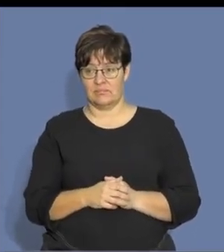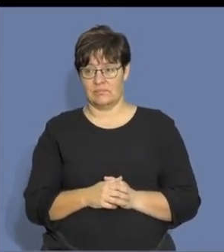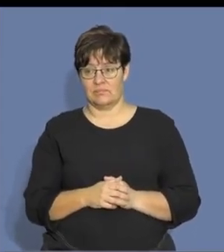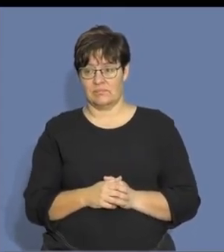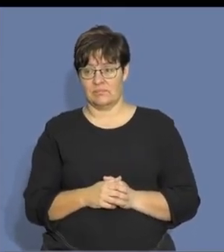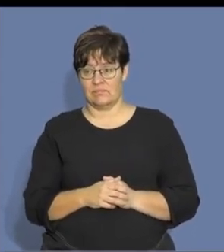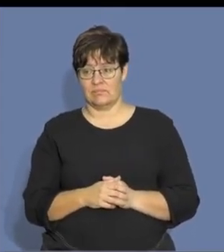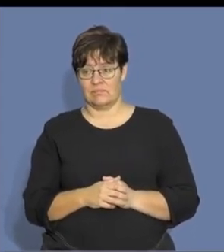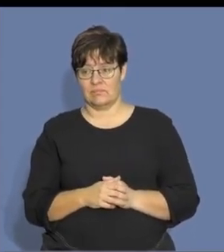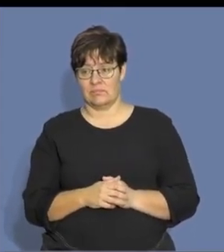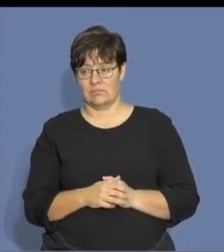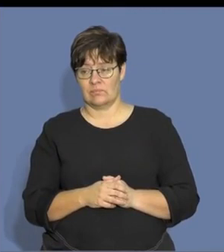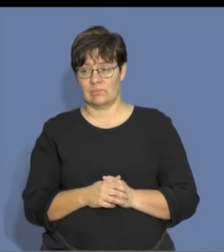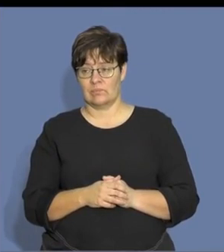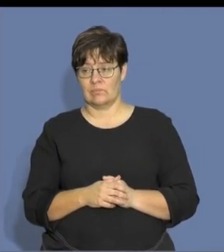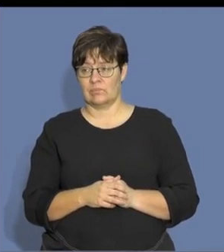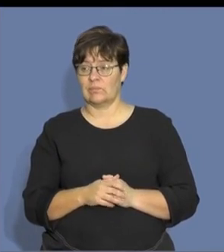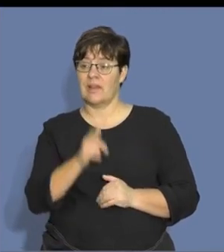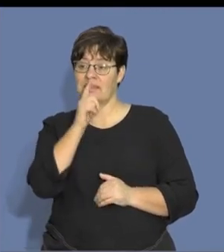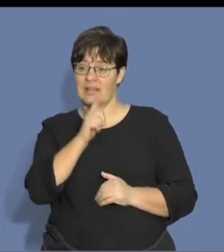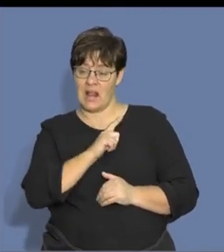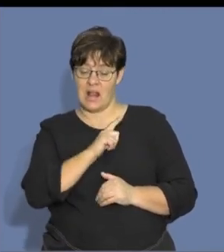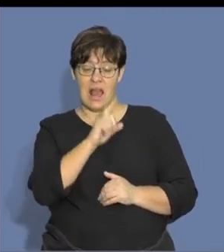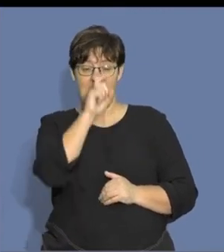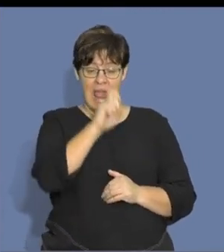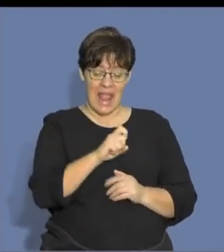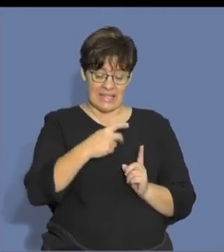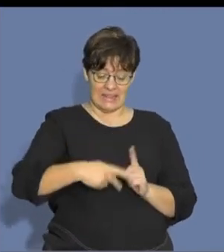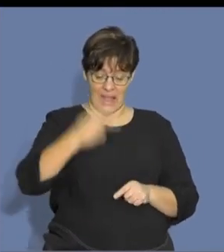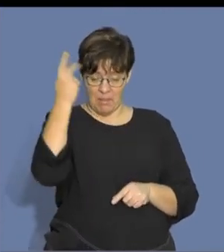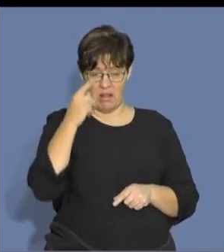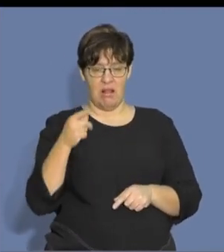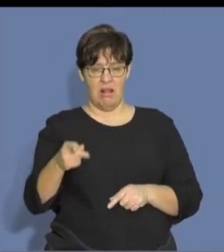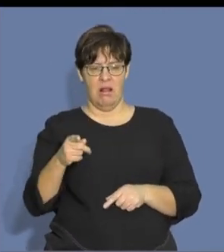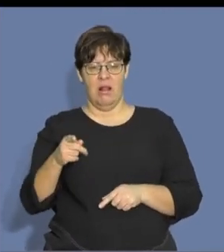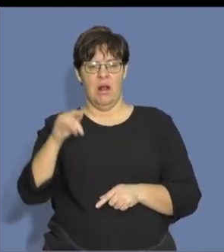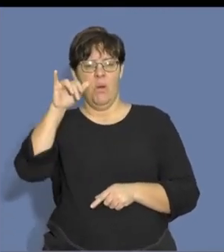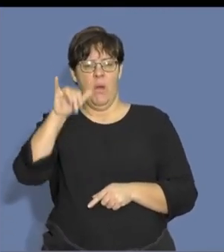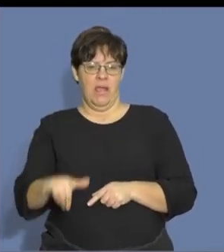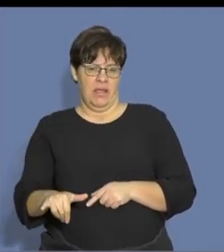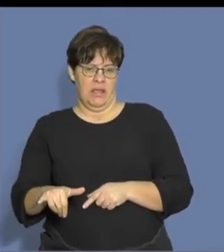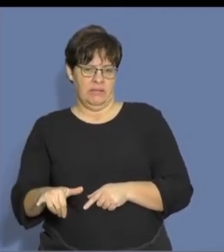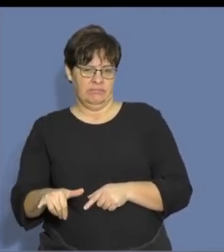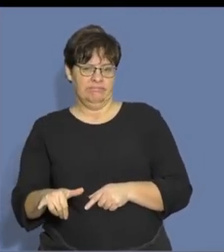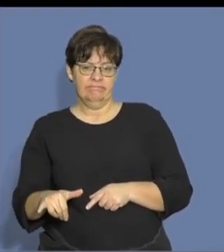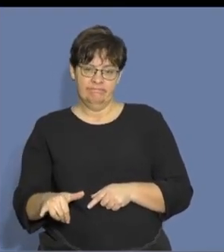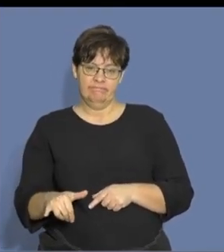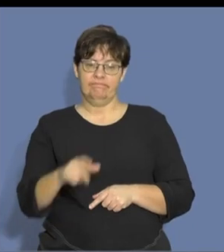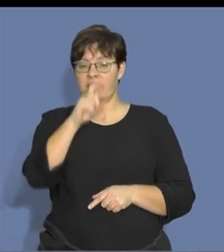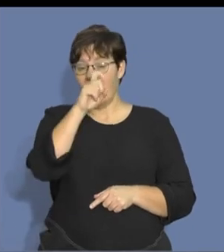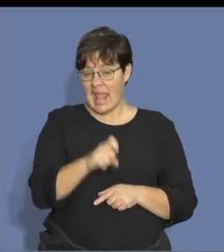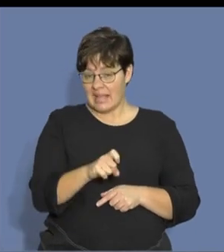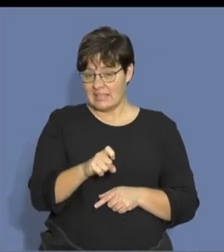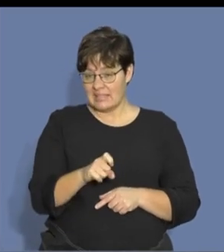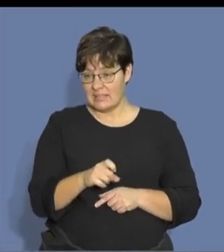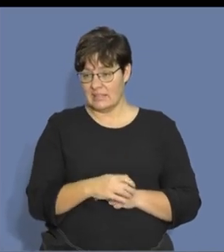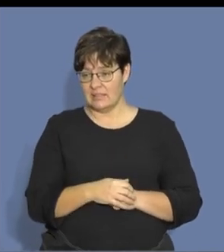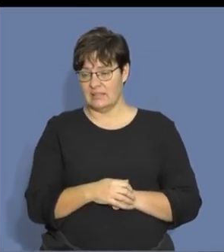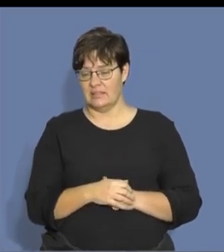is equal to a. They've told us that the x value is twice that of the y value, and so the x value is going to